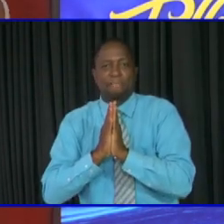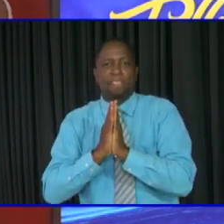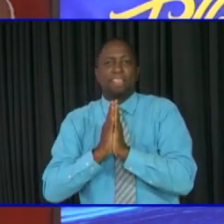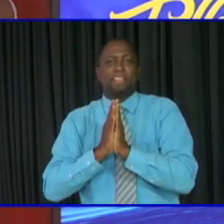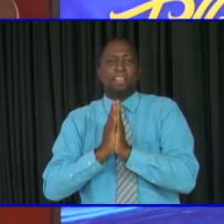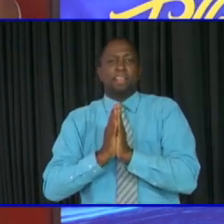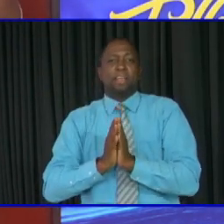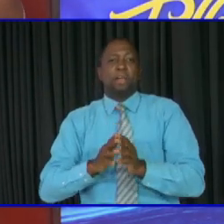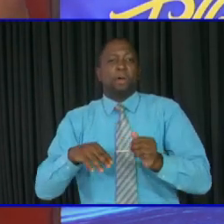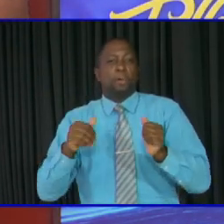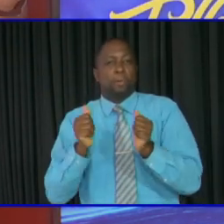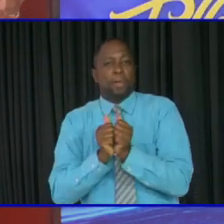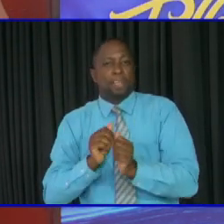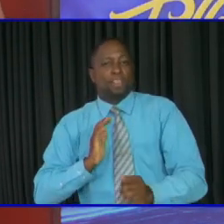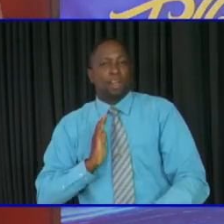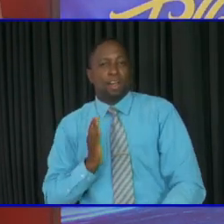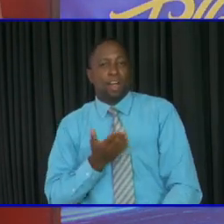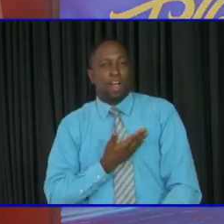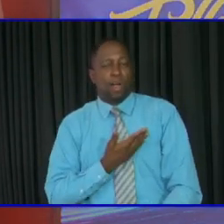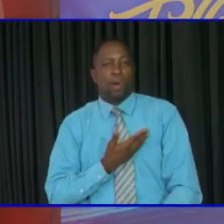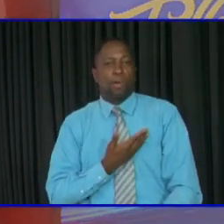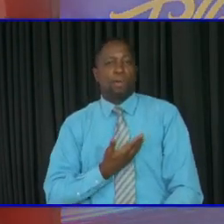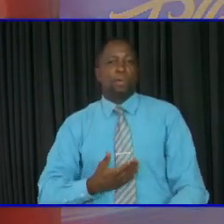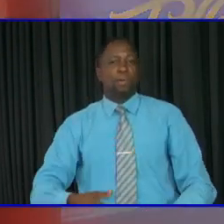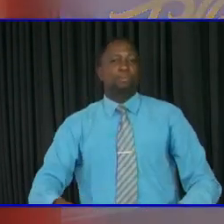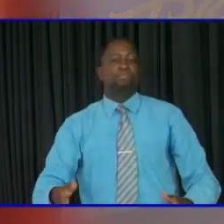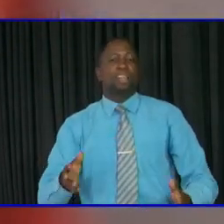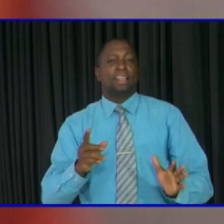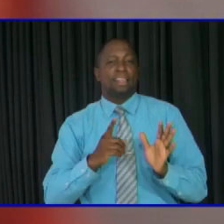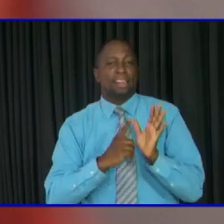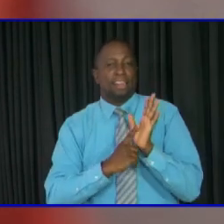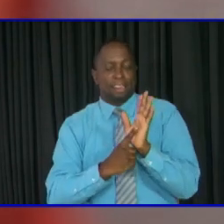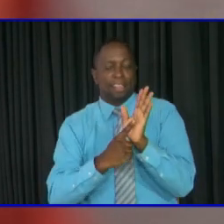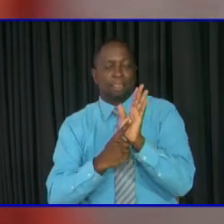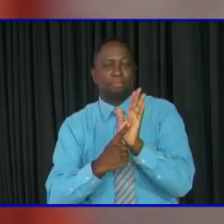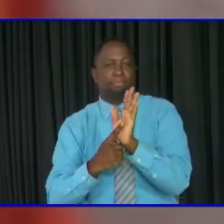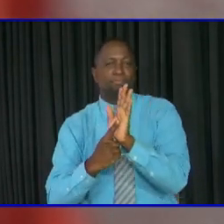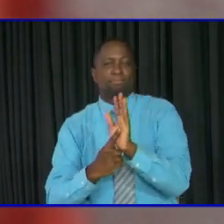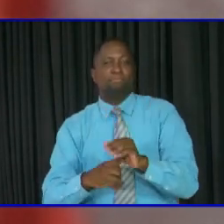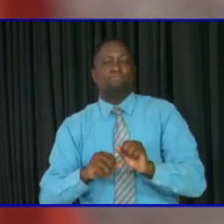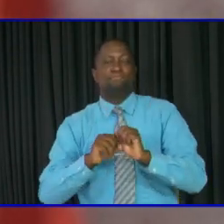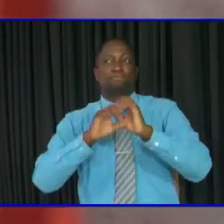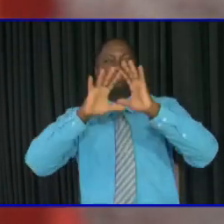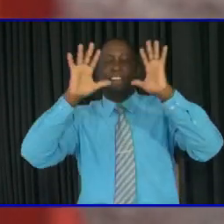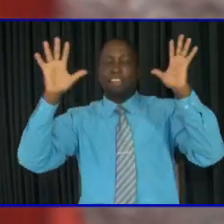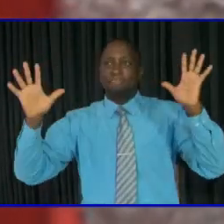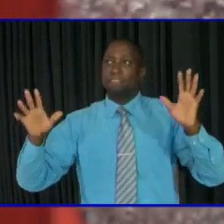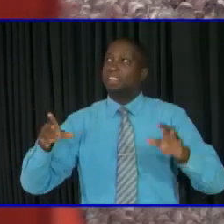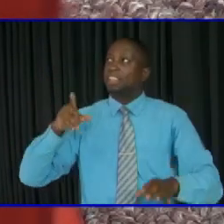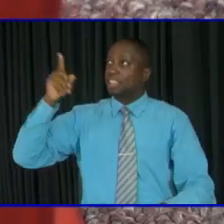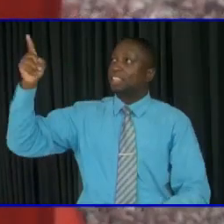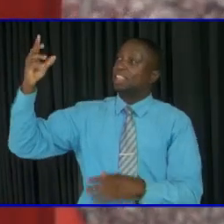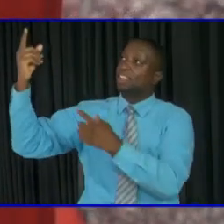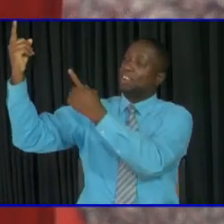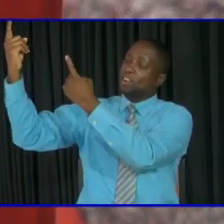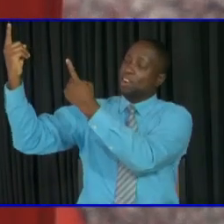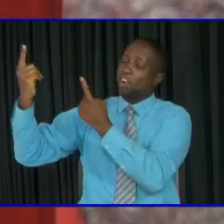lamps burning bright. He comes to